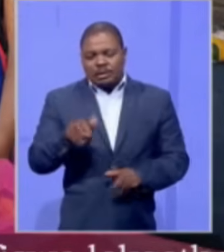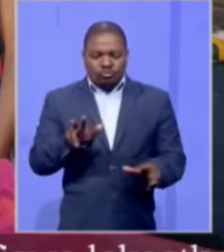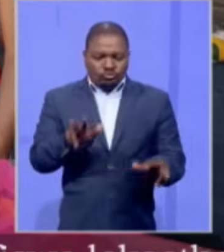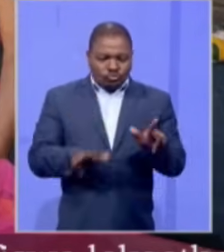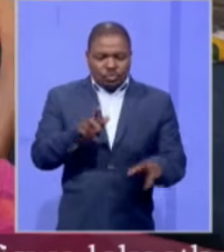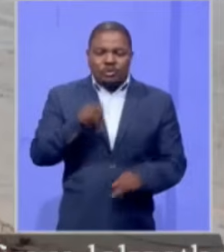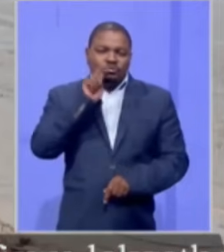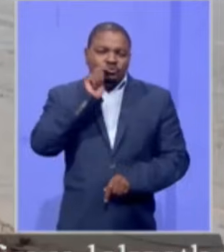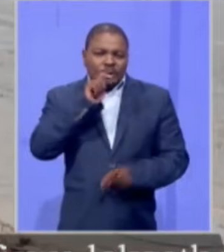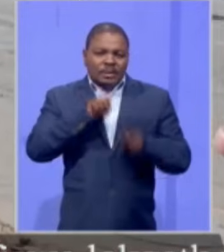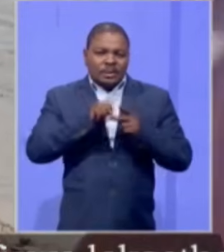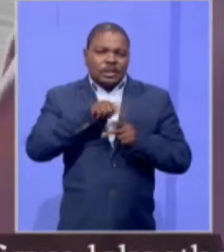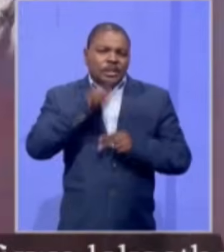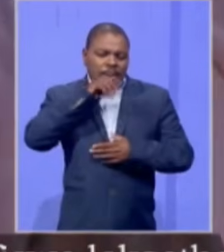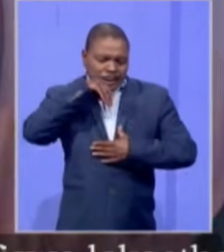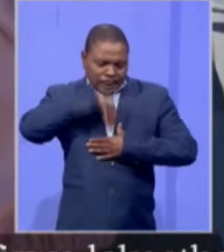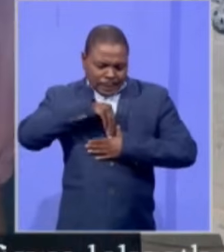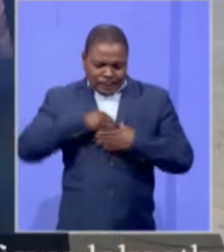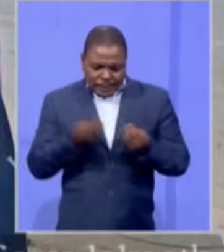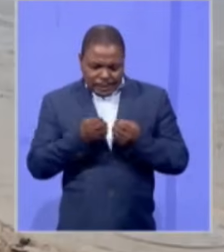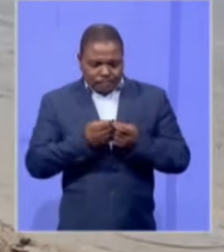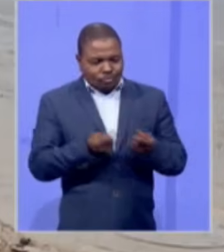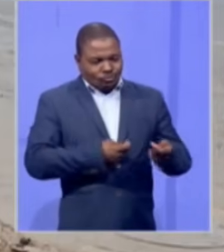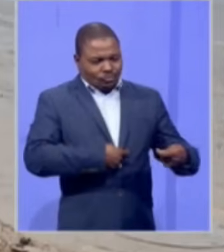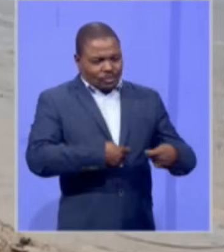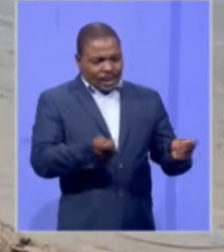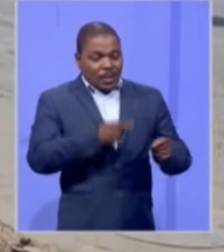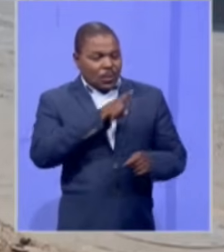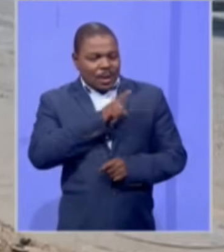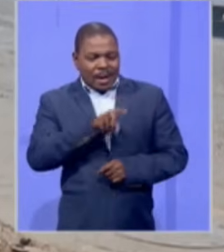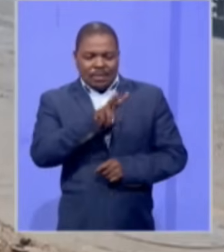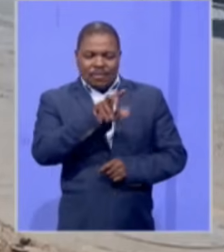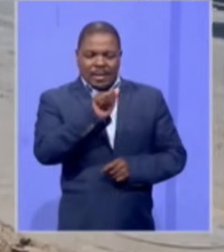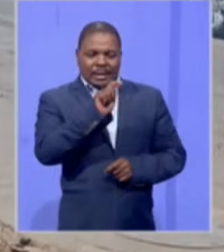maotwana a dikgoho le dikahare jwalo ka ha ba sa tlo di lefella lekgetho.